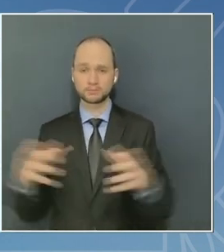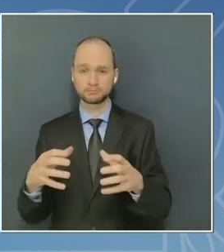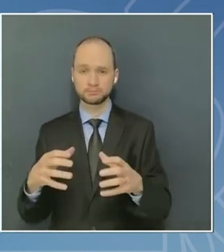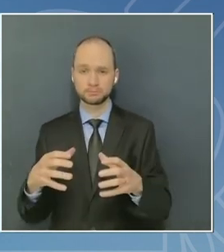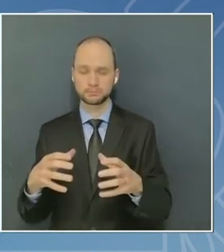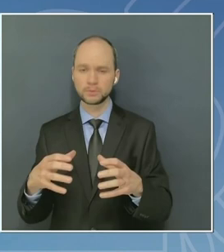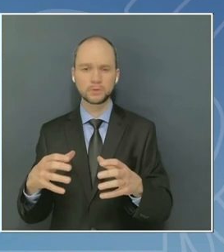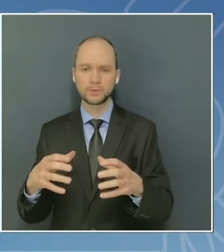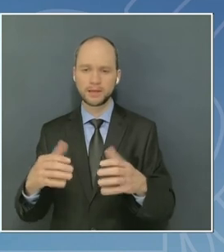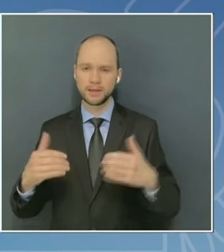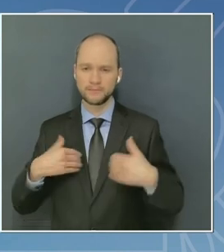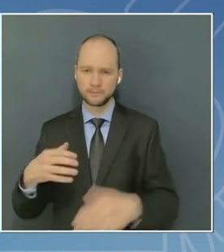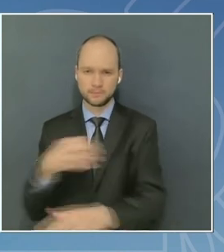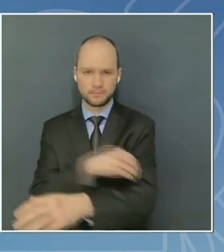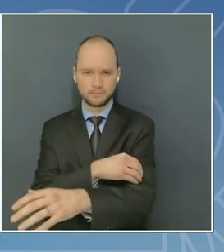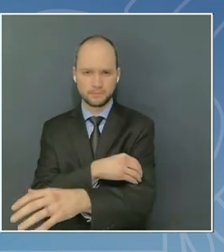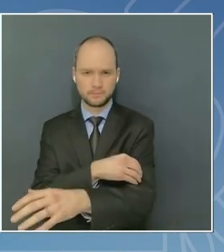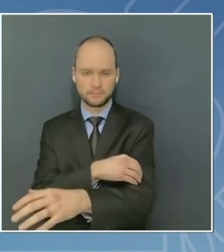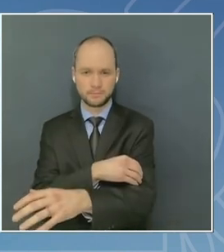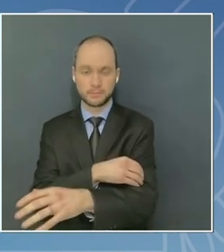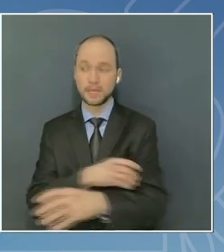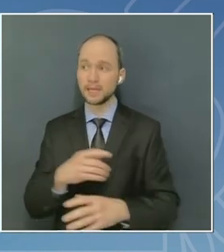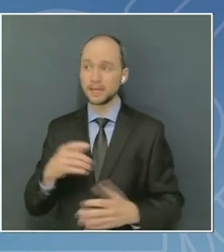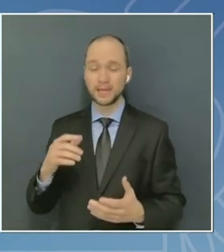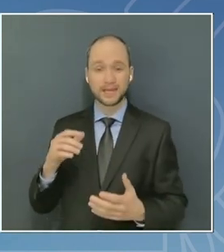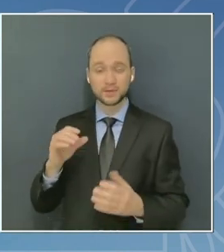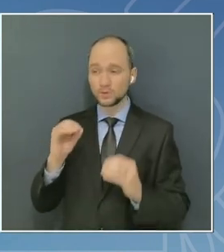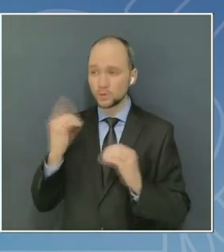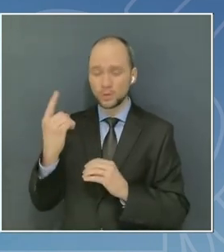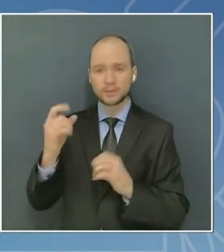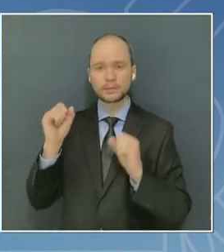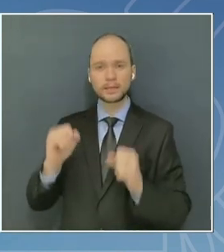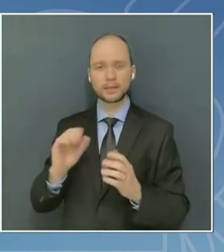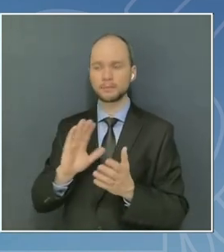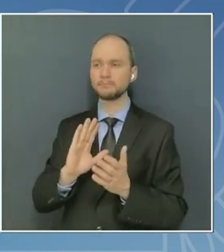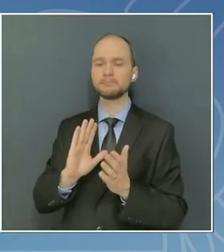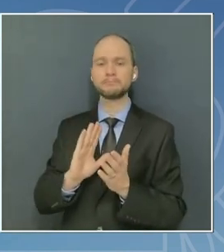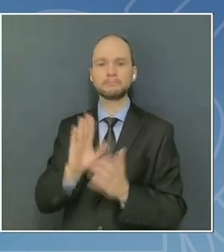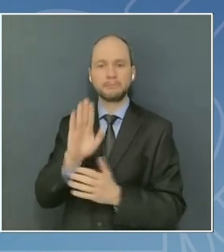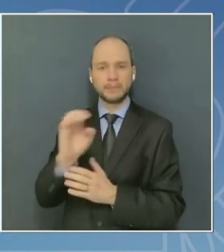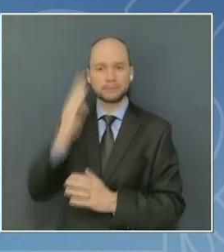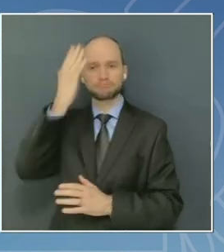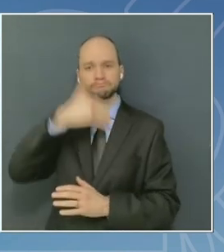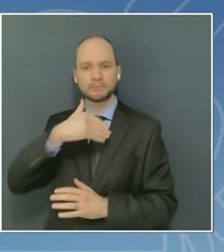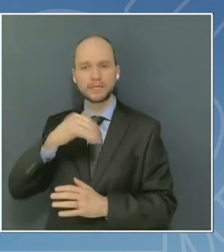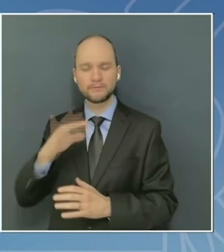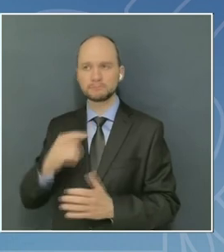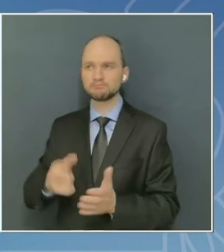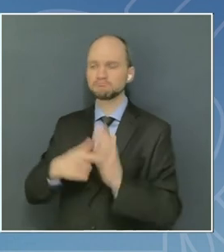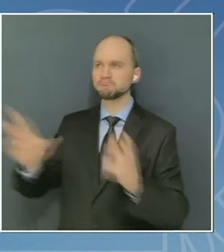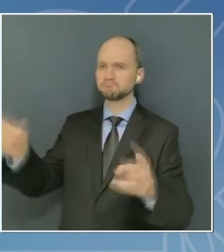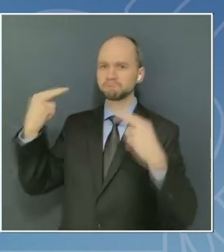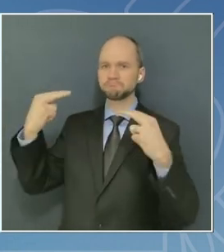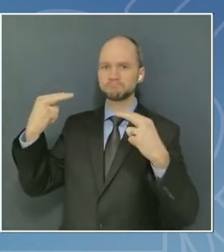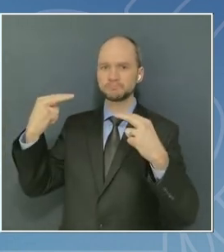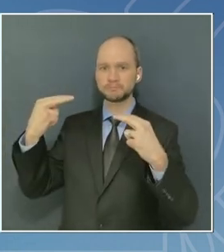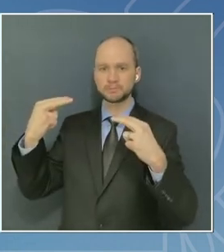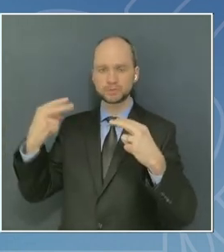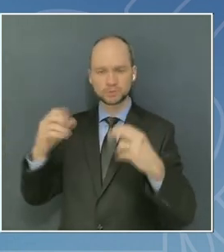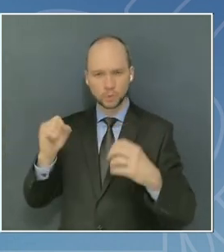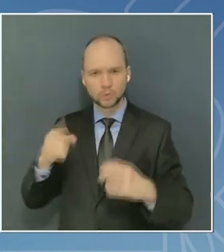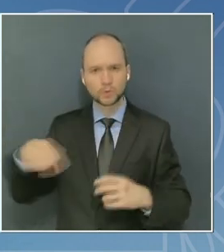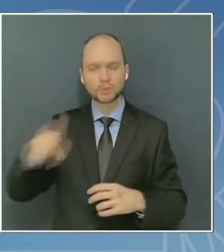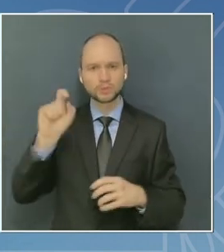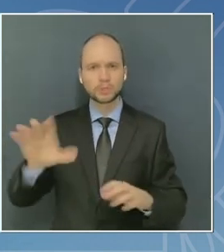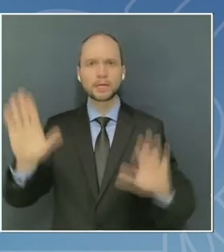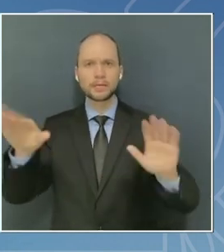when we demand to be seen. So demand to be seen. Amen. Well said. Anyone else?